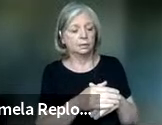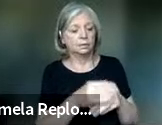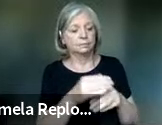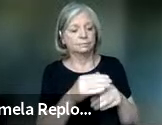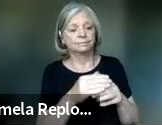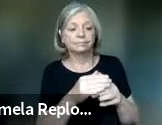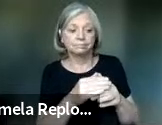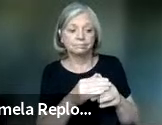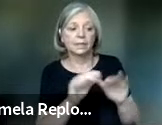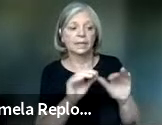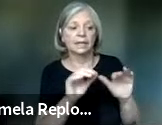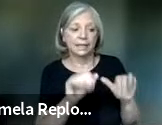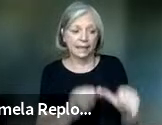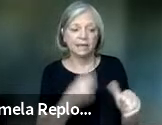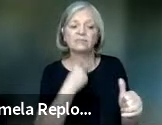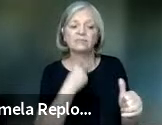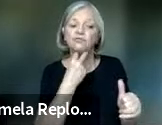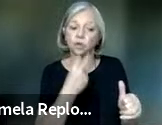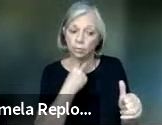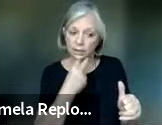verbal or